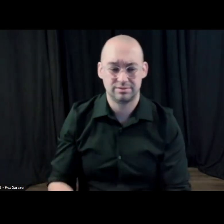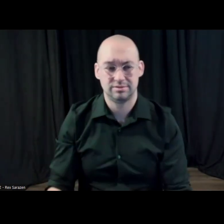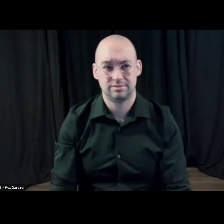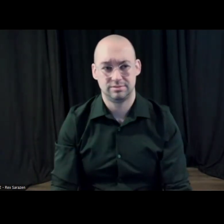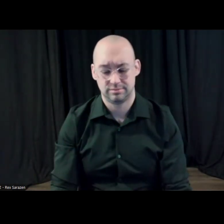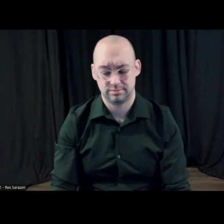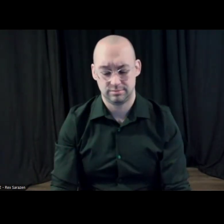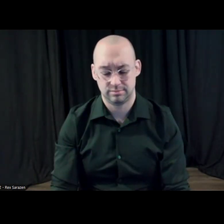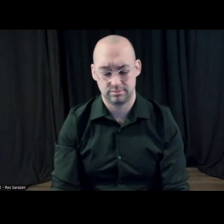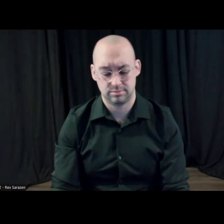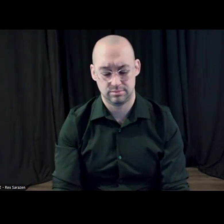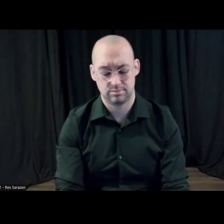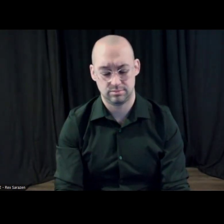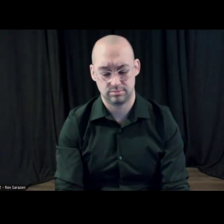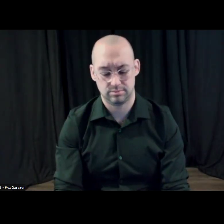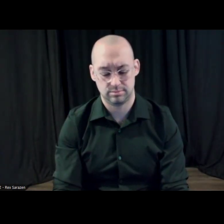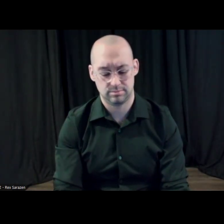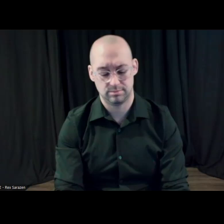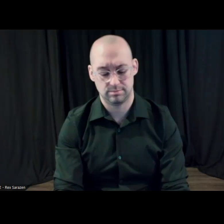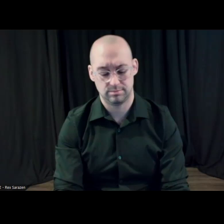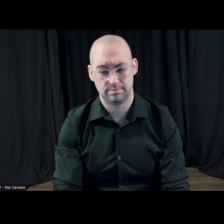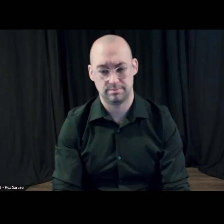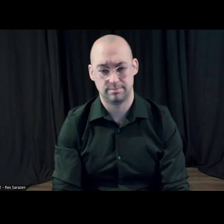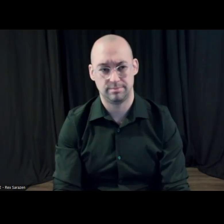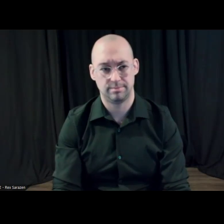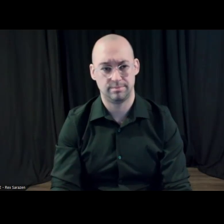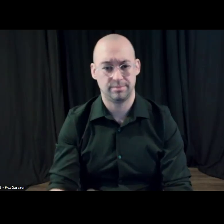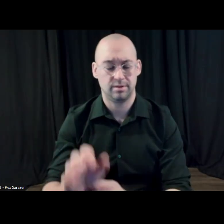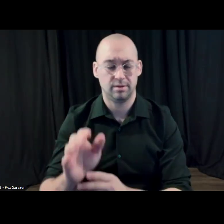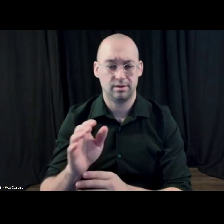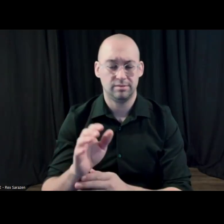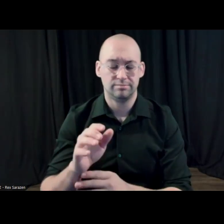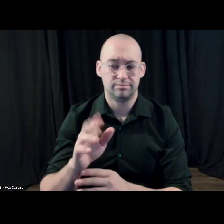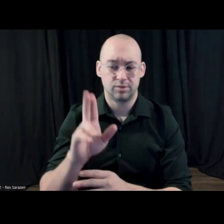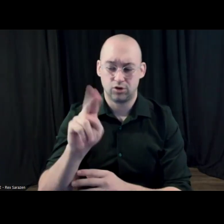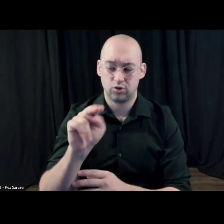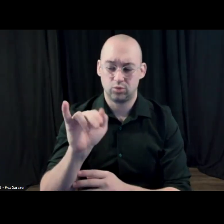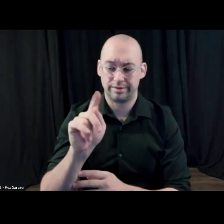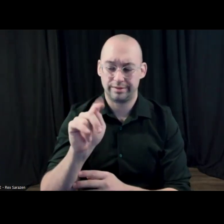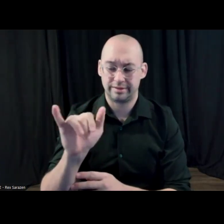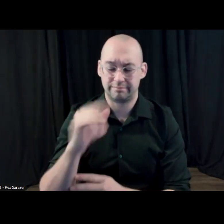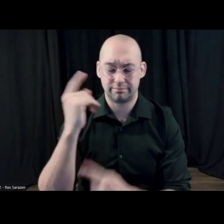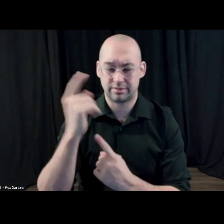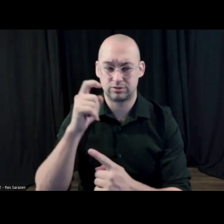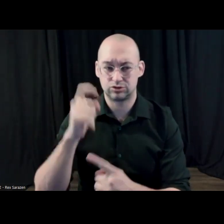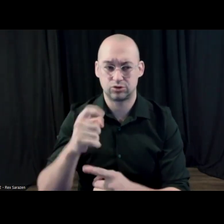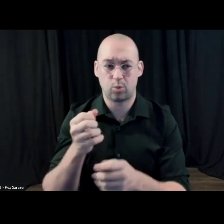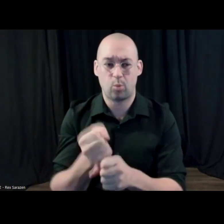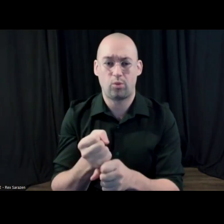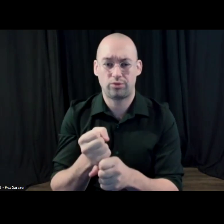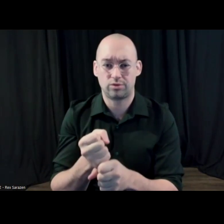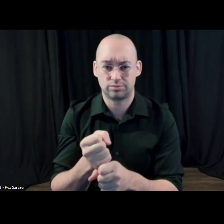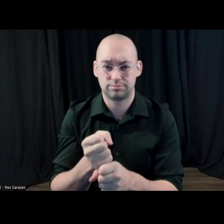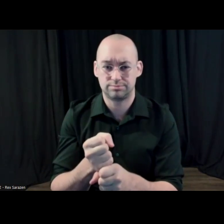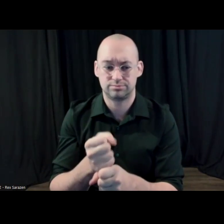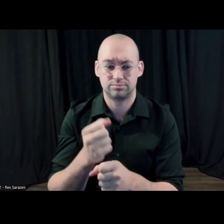here today is something that I think personally we should really hold on to throughout this very difficult and long fight that we're